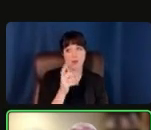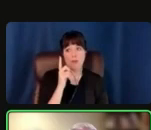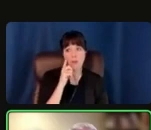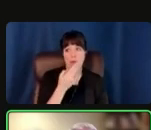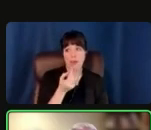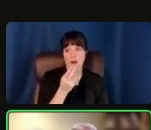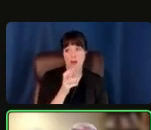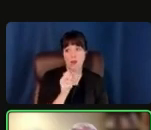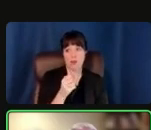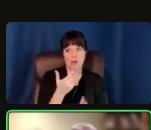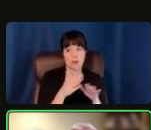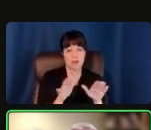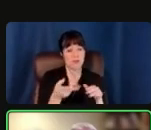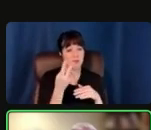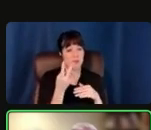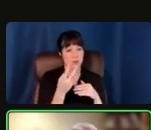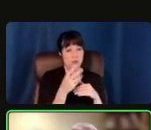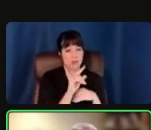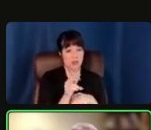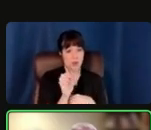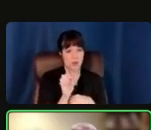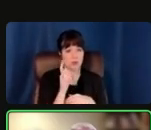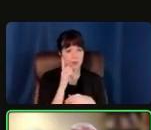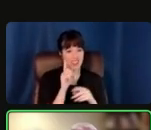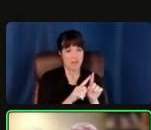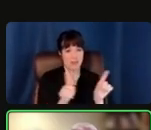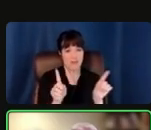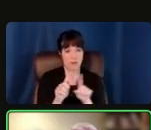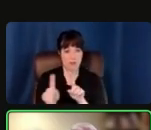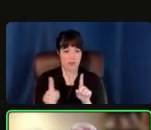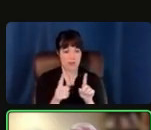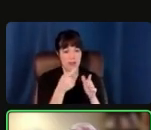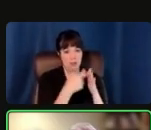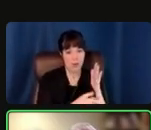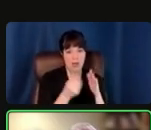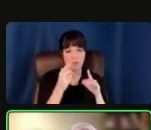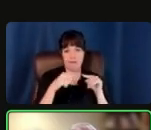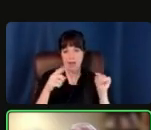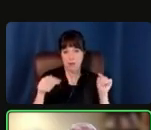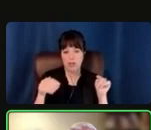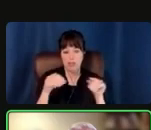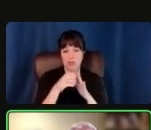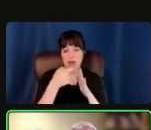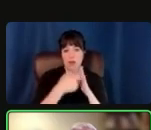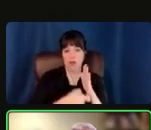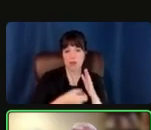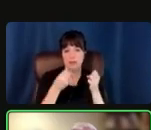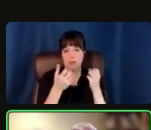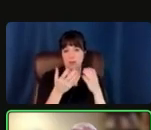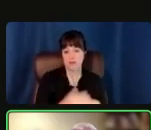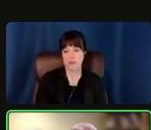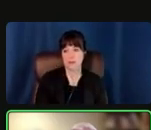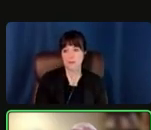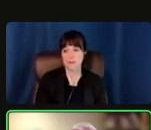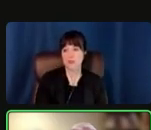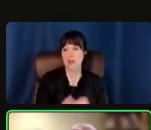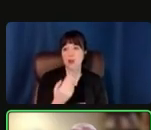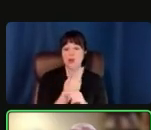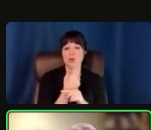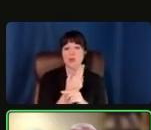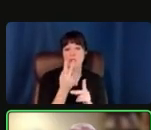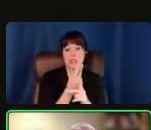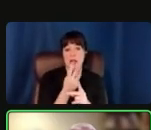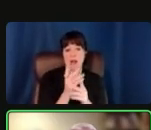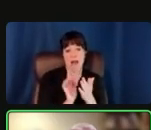are broken out separately because of notable differences in rates and variations in cost drivers used to calculate